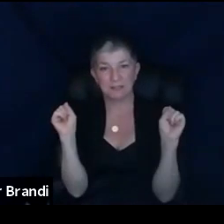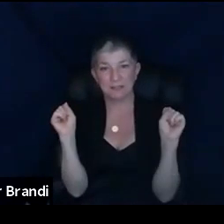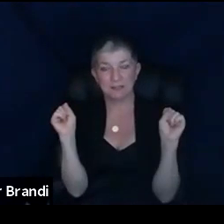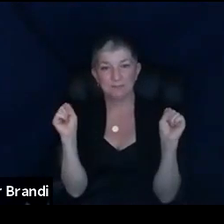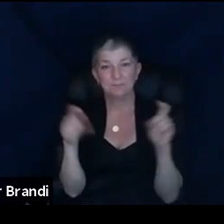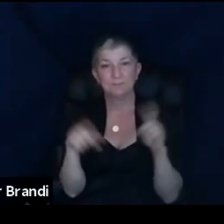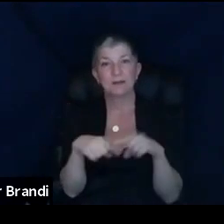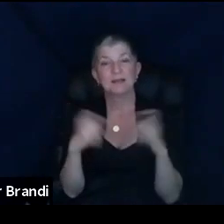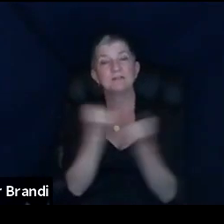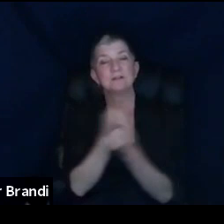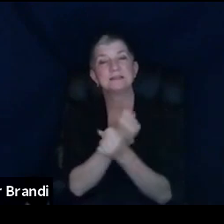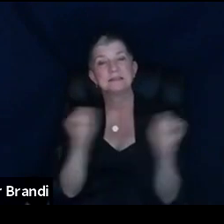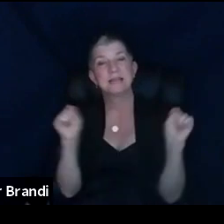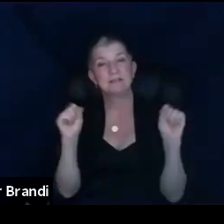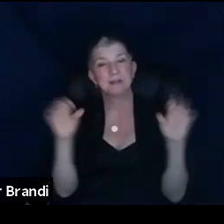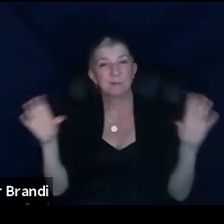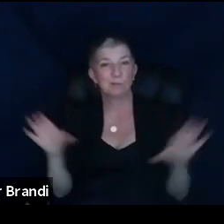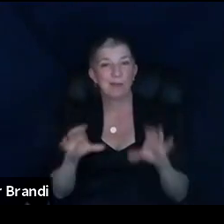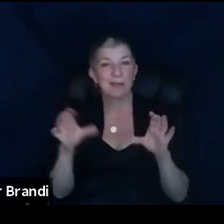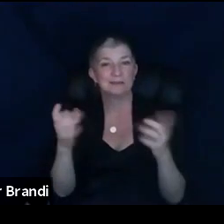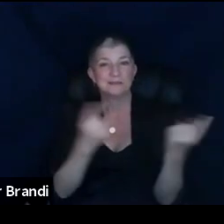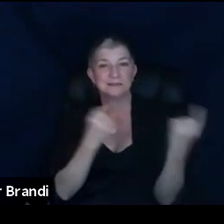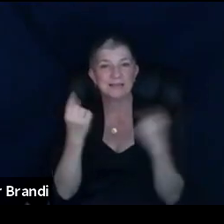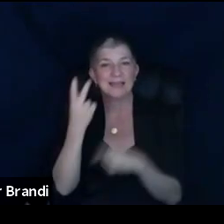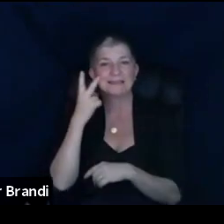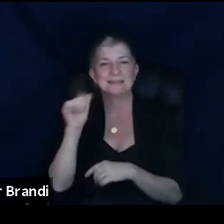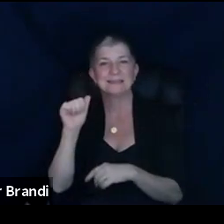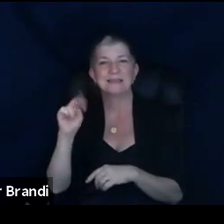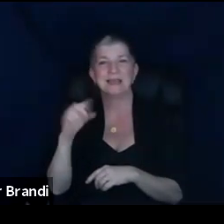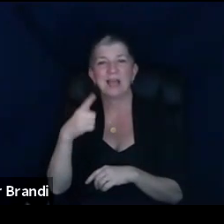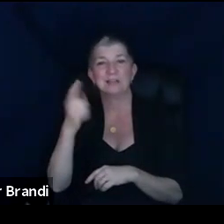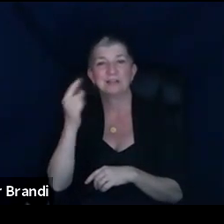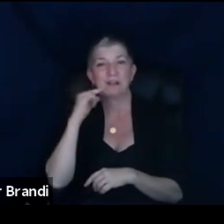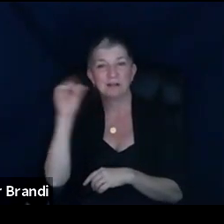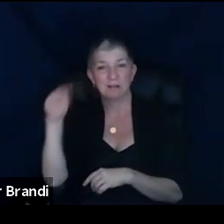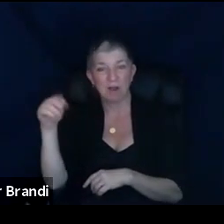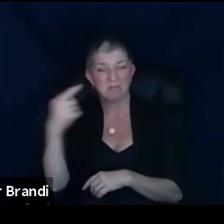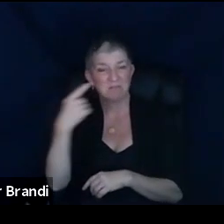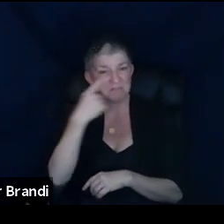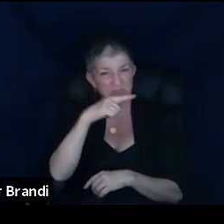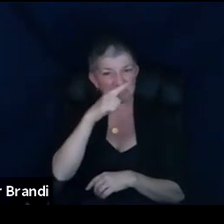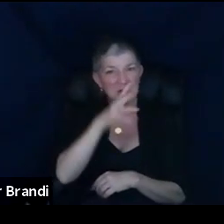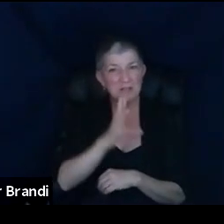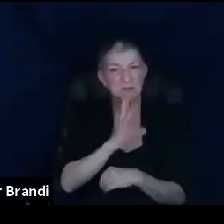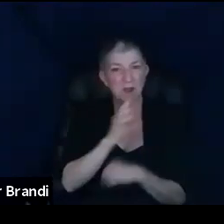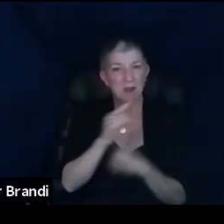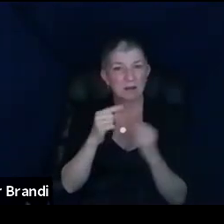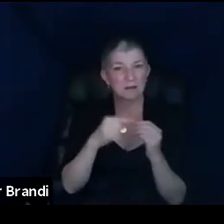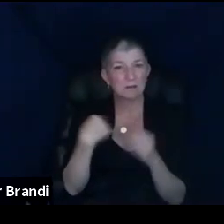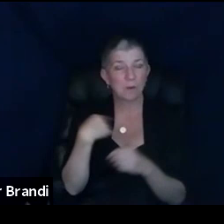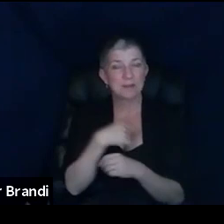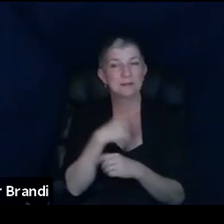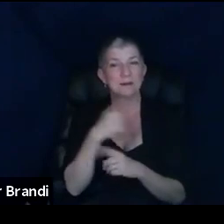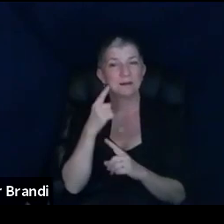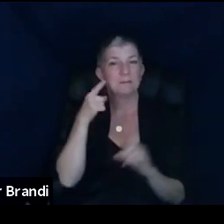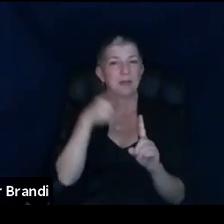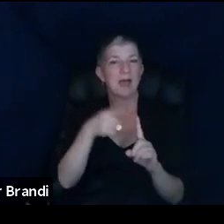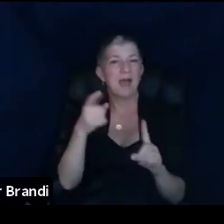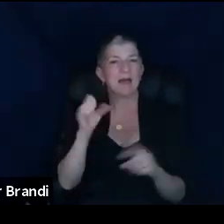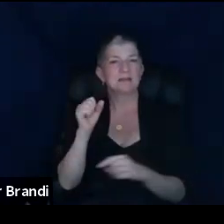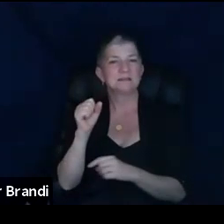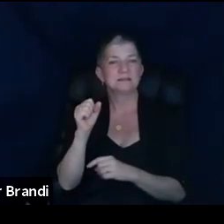safety practices. I can see Angela nodding. Angela, would you mind talking to us a little bit, particularly as a person